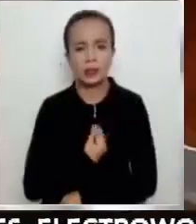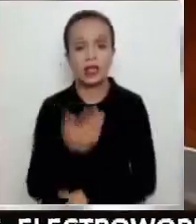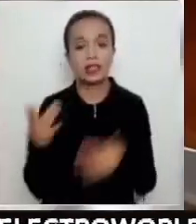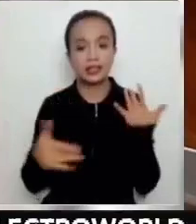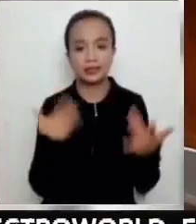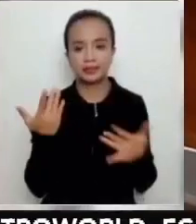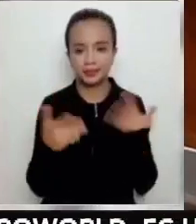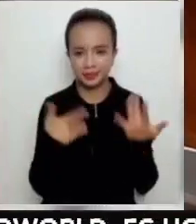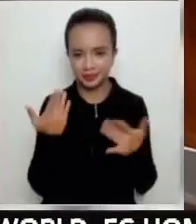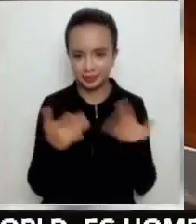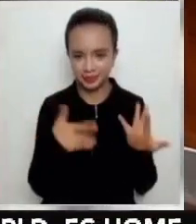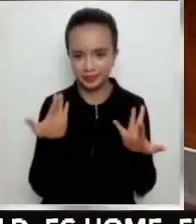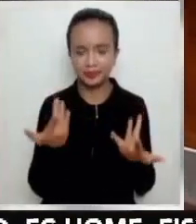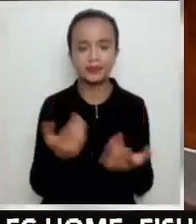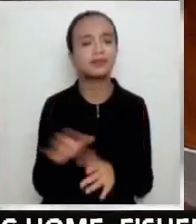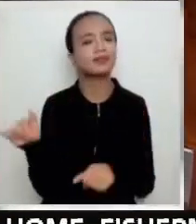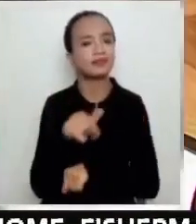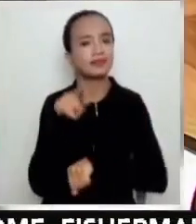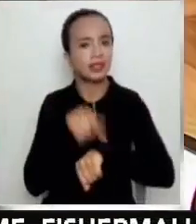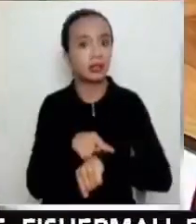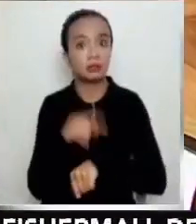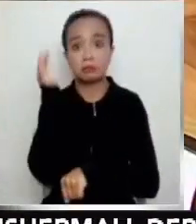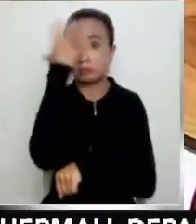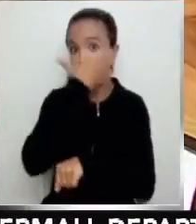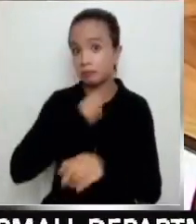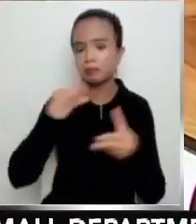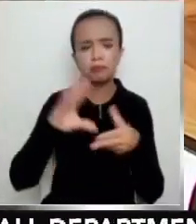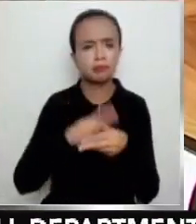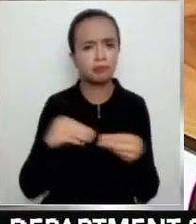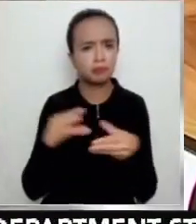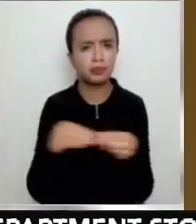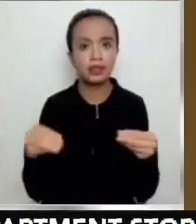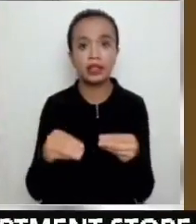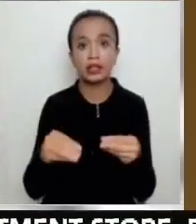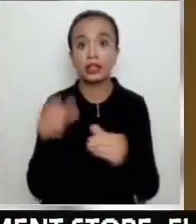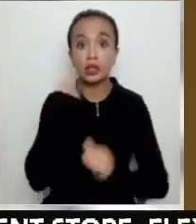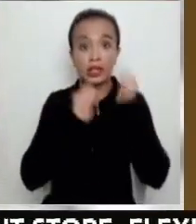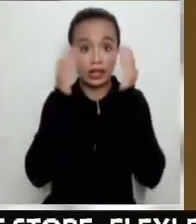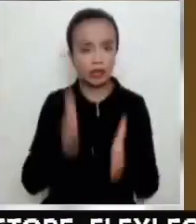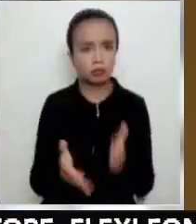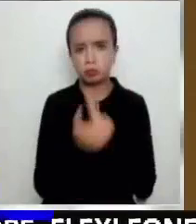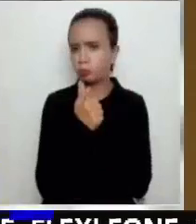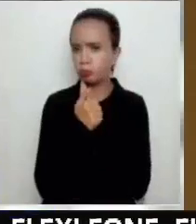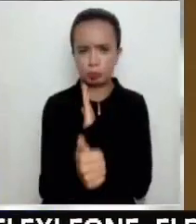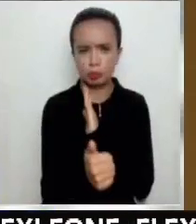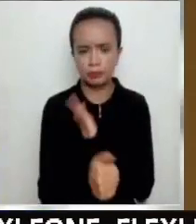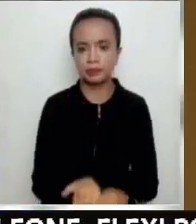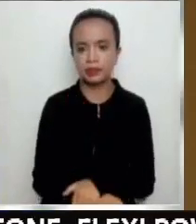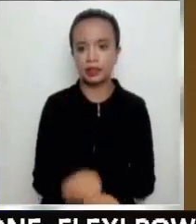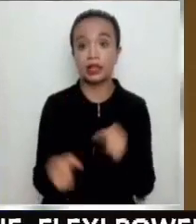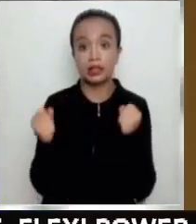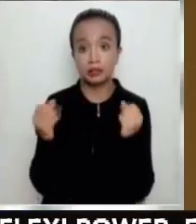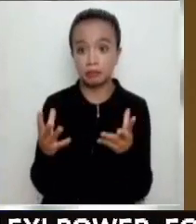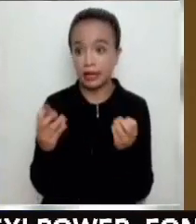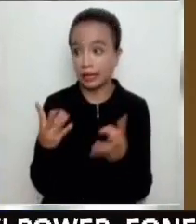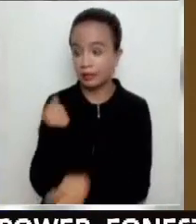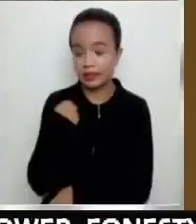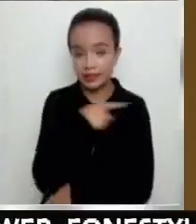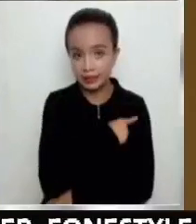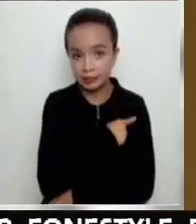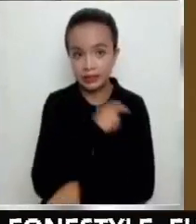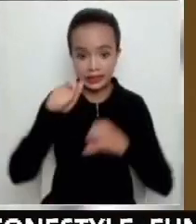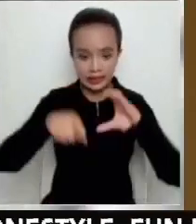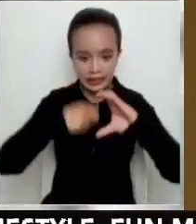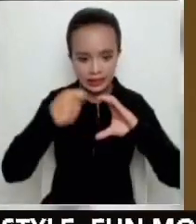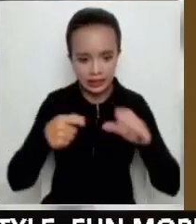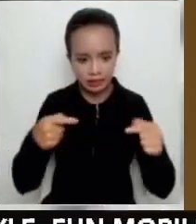time. Maganda raw ang kwento at mahuhusay din ang cast members. Medyo talagang marami kaming eksena na magkakabanggaan